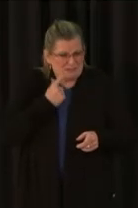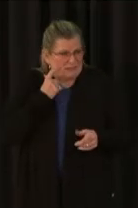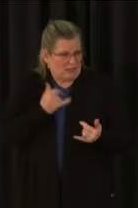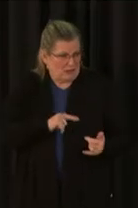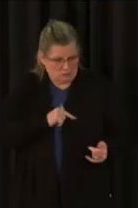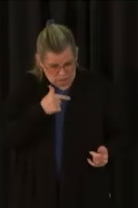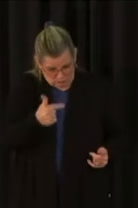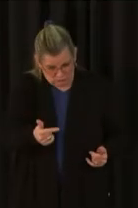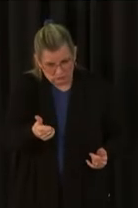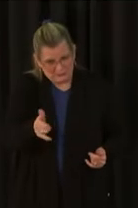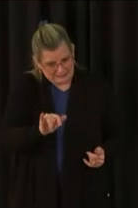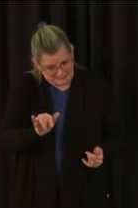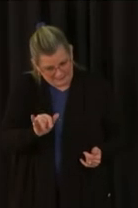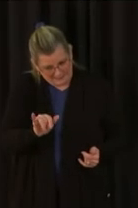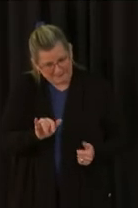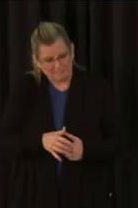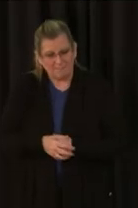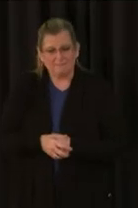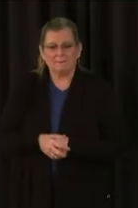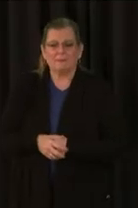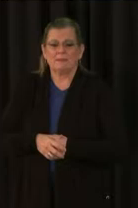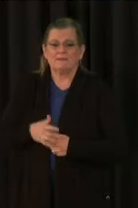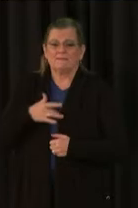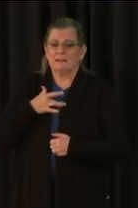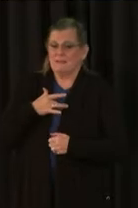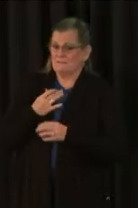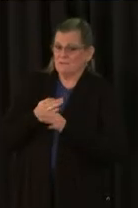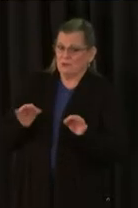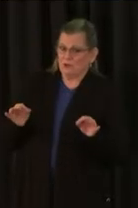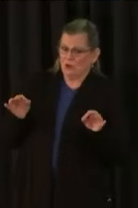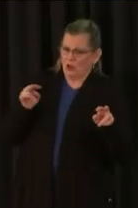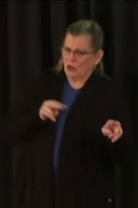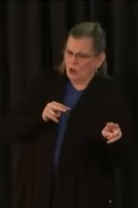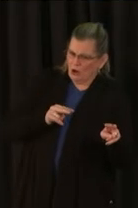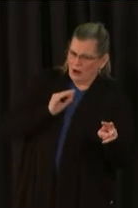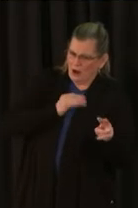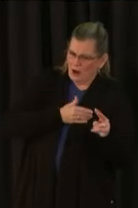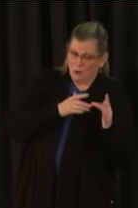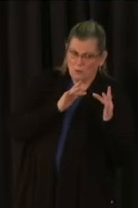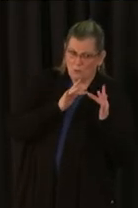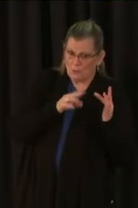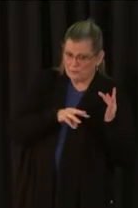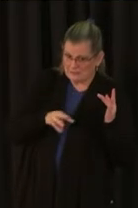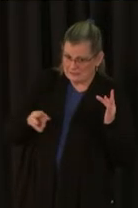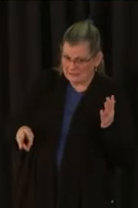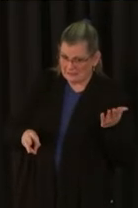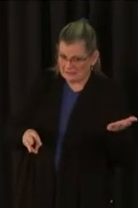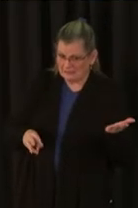same thing. And also, while you're at it, feel free to take a look at our website,